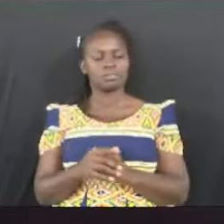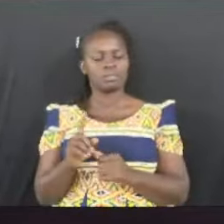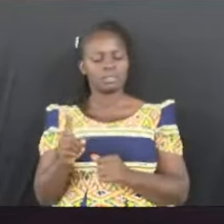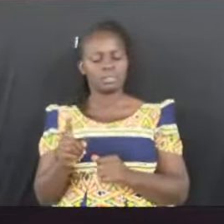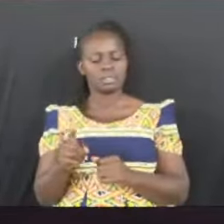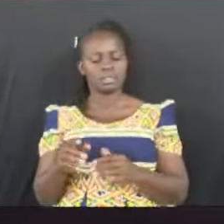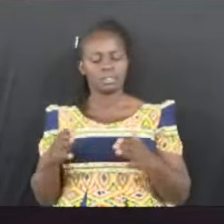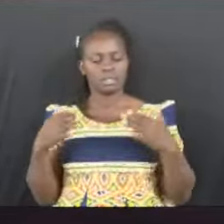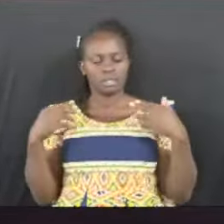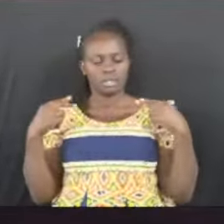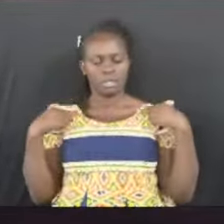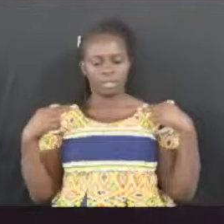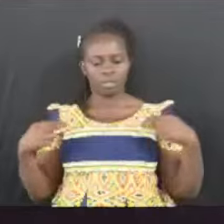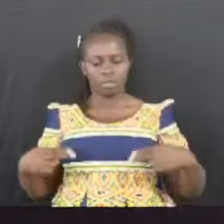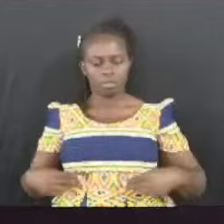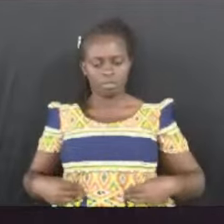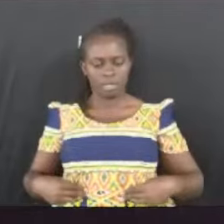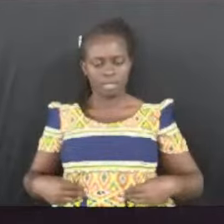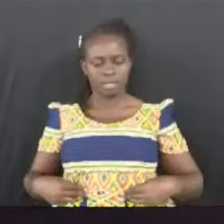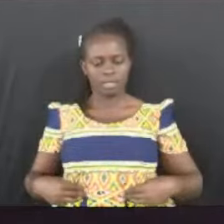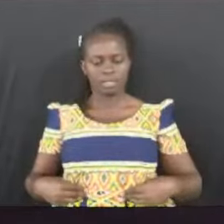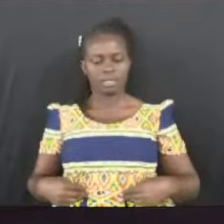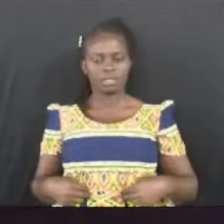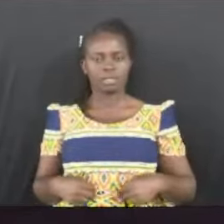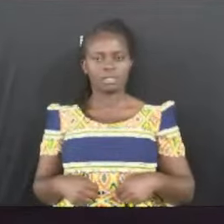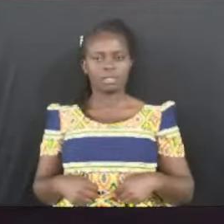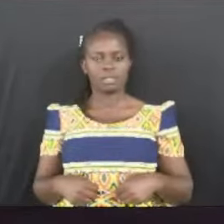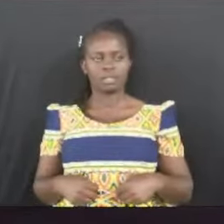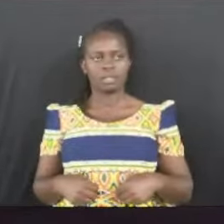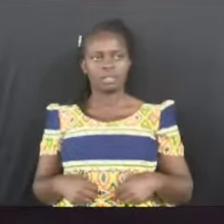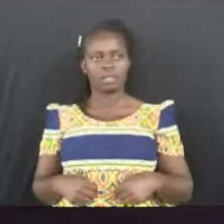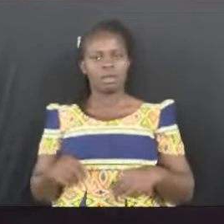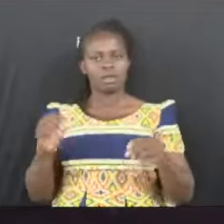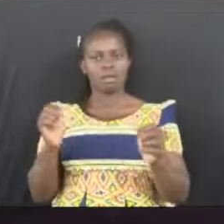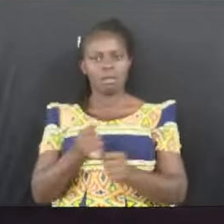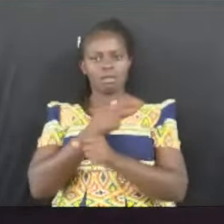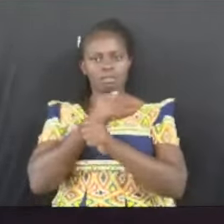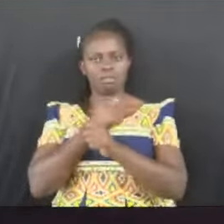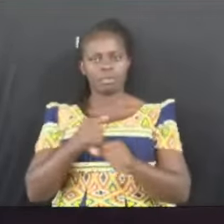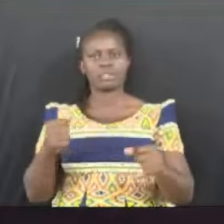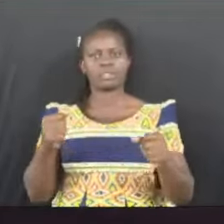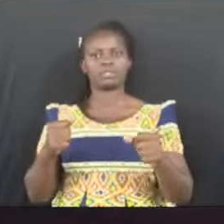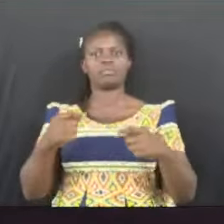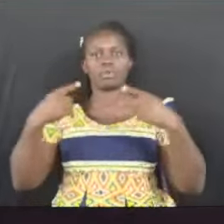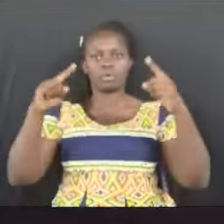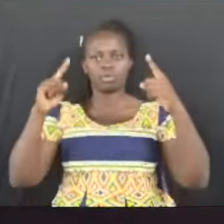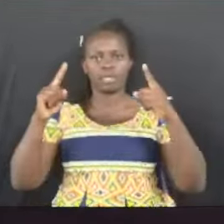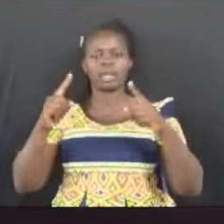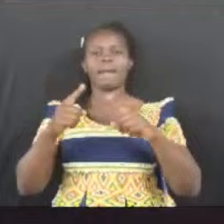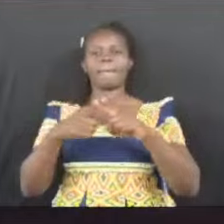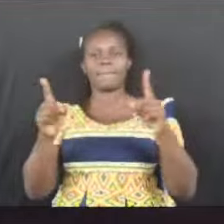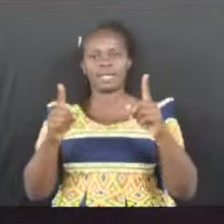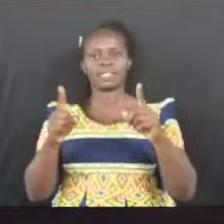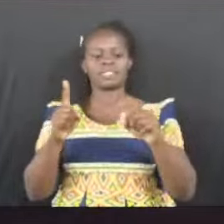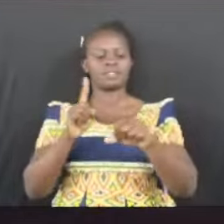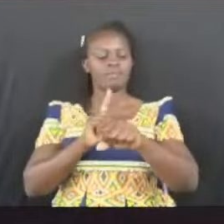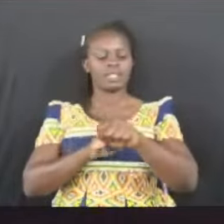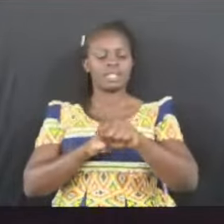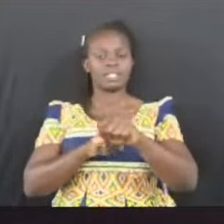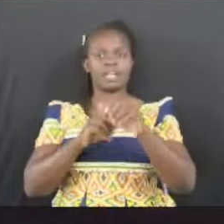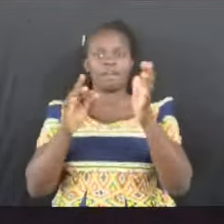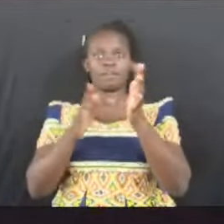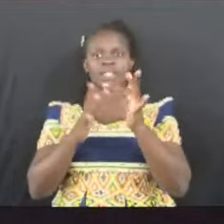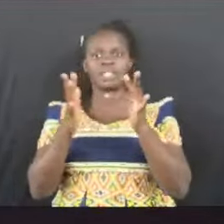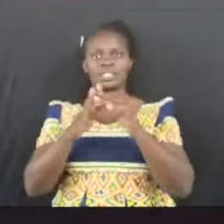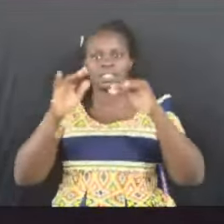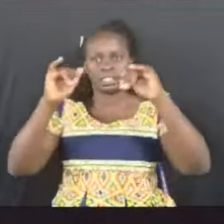natural capacities, but Jesus, through the Holy Spirit, makes that miracle in us. This world is